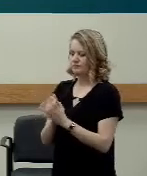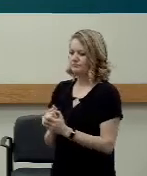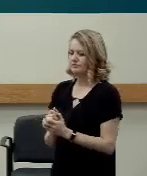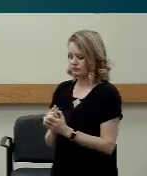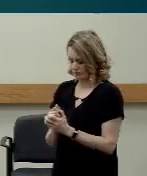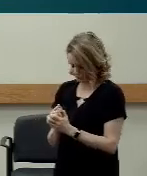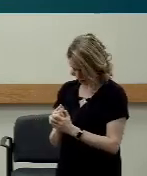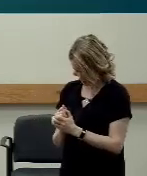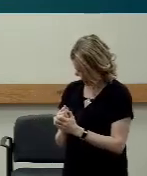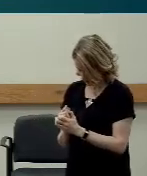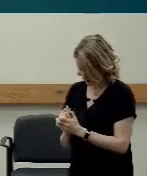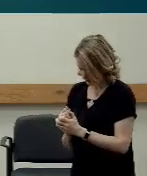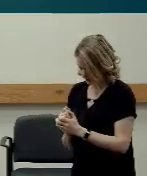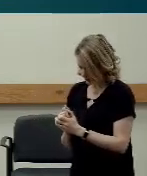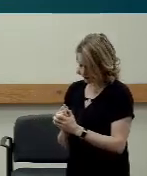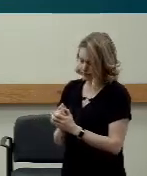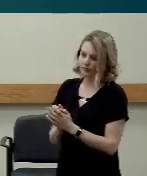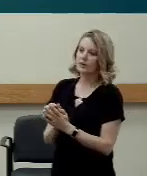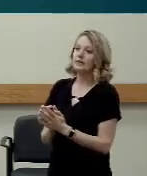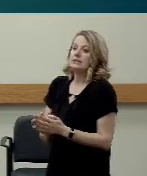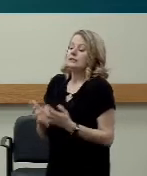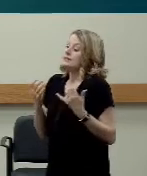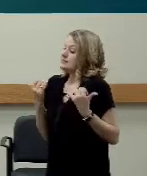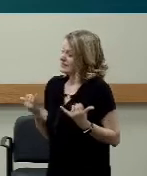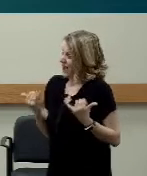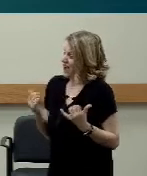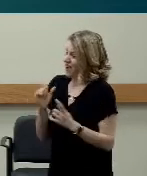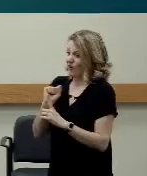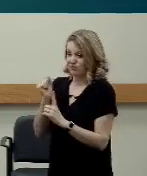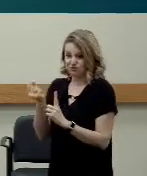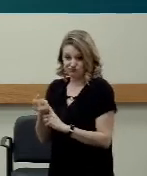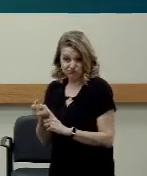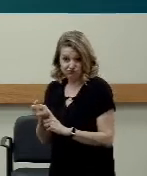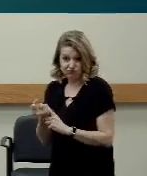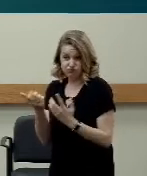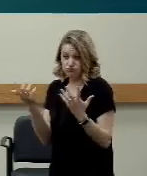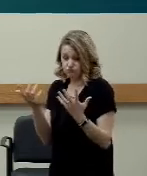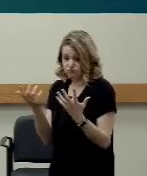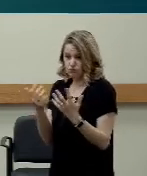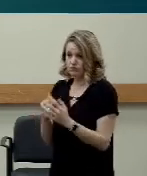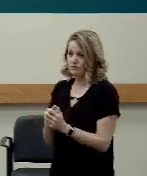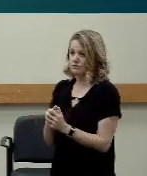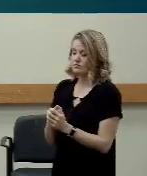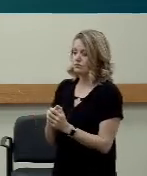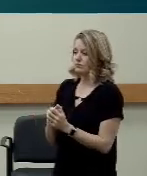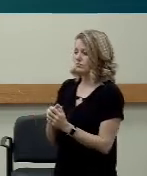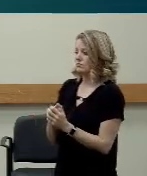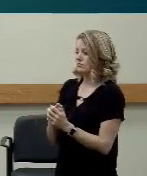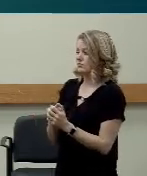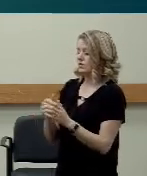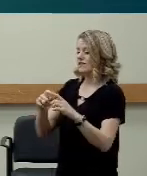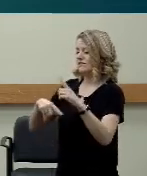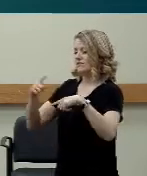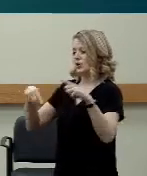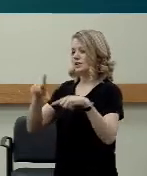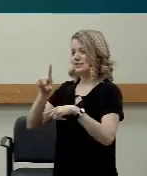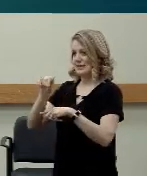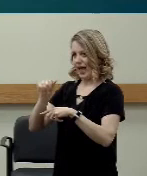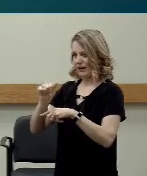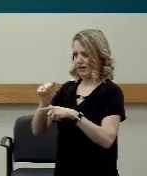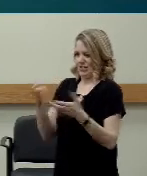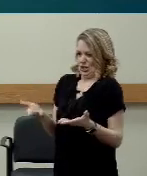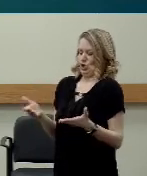The situation today, now we have data, United States